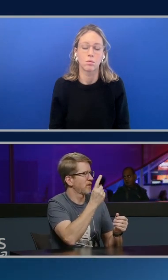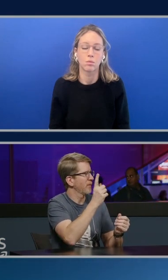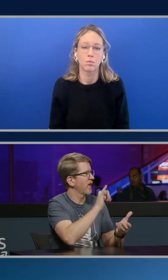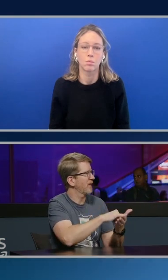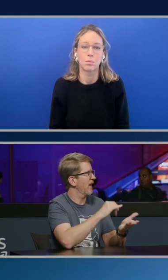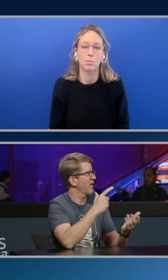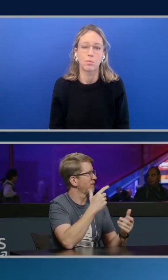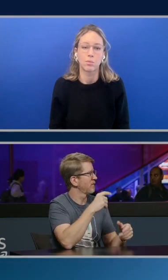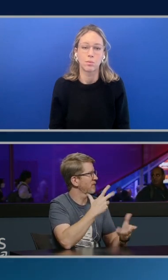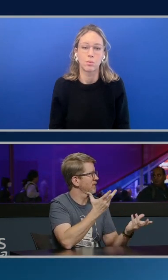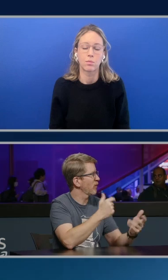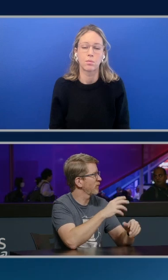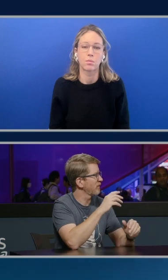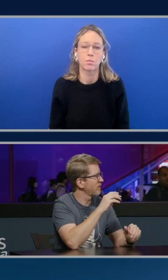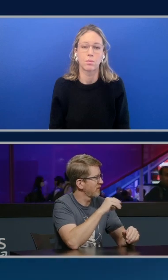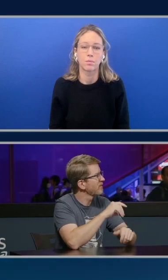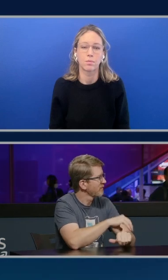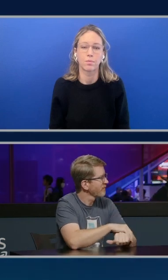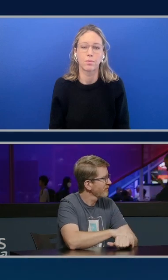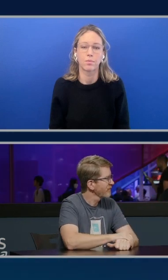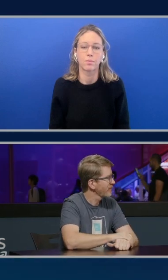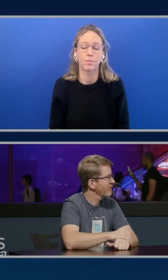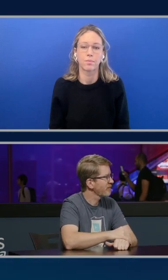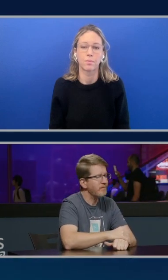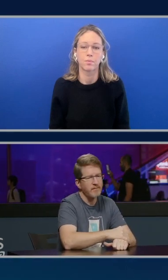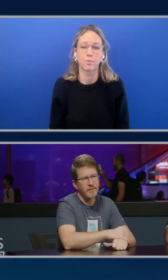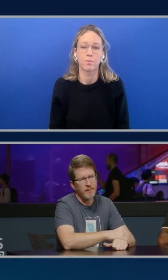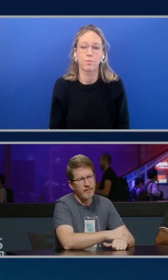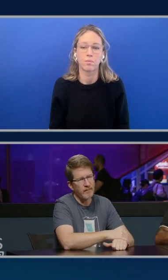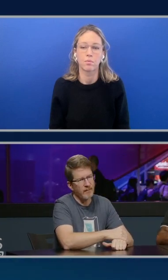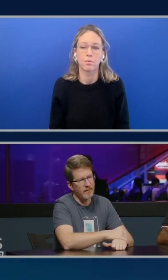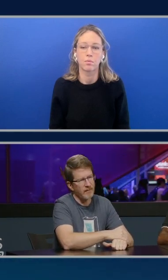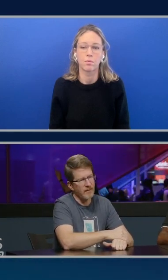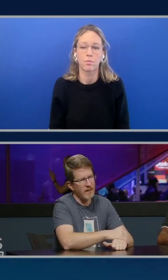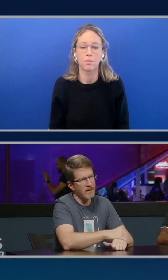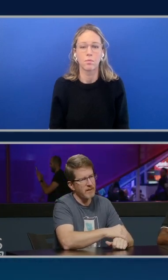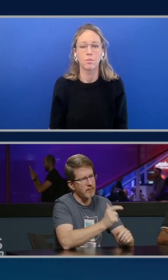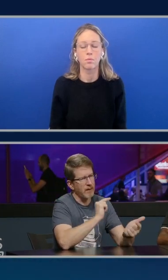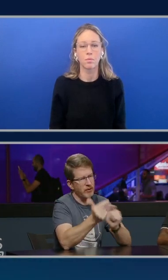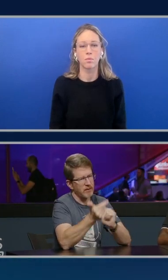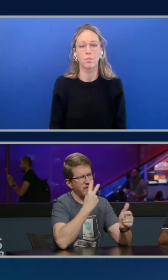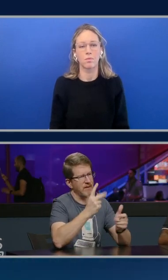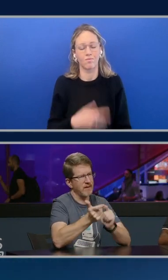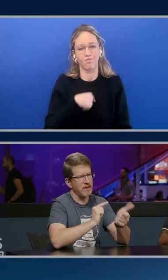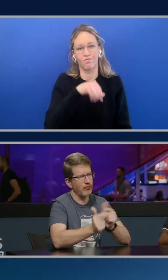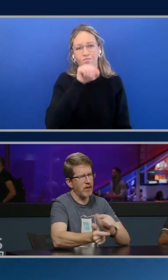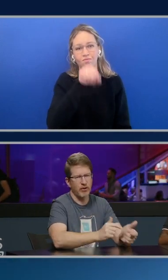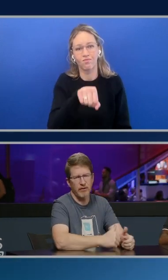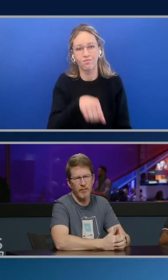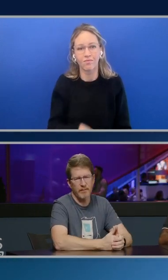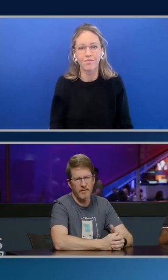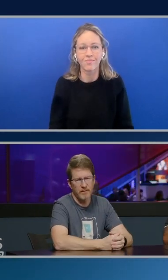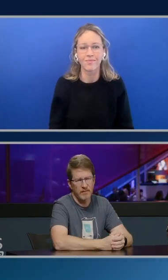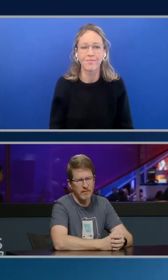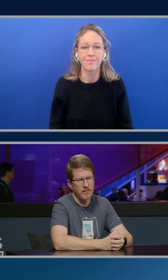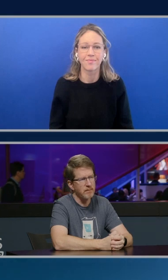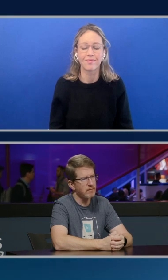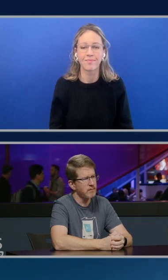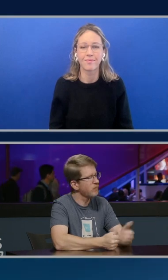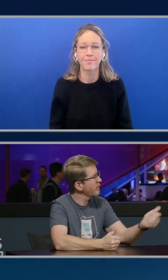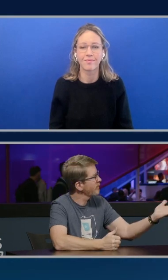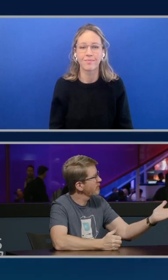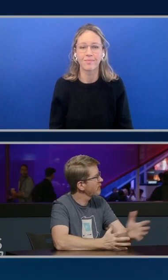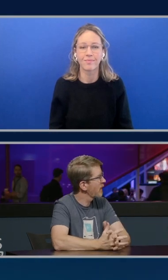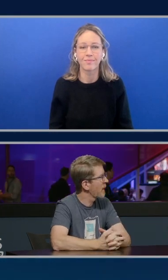in there, things like that, but it's not included here in the ASL gloss. I love this. And so you can see this interaction going